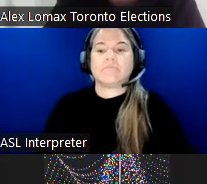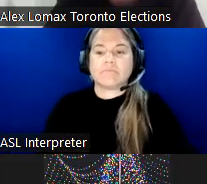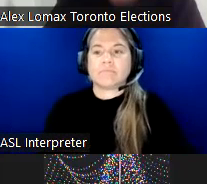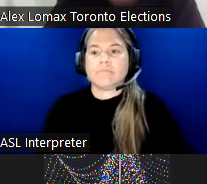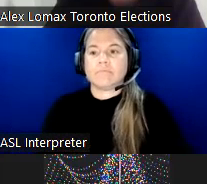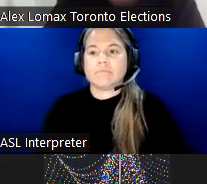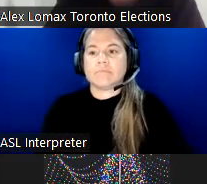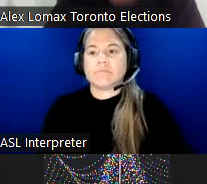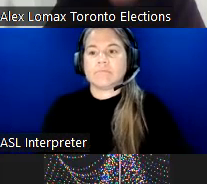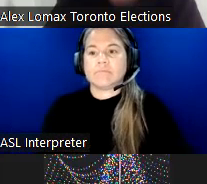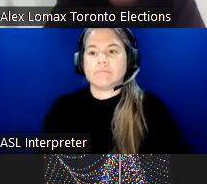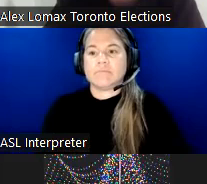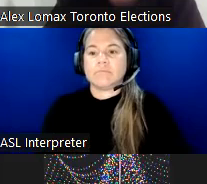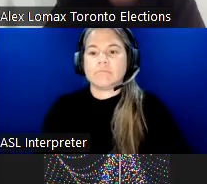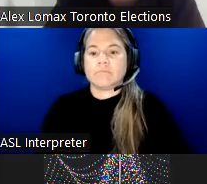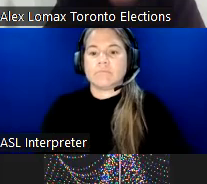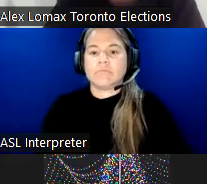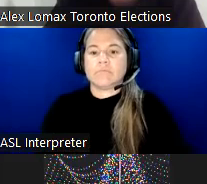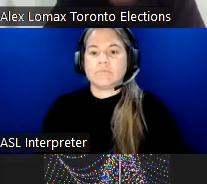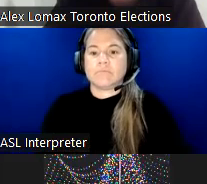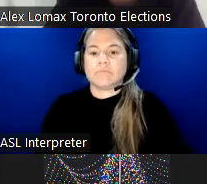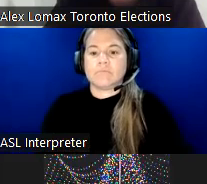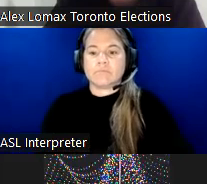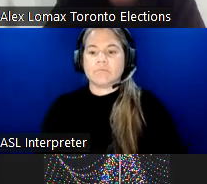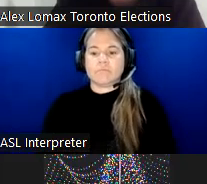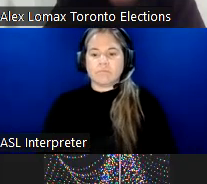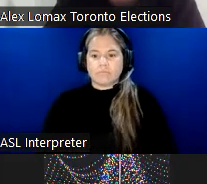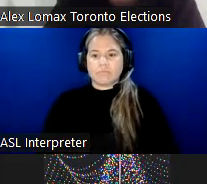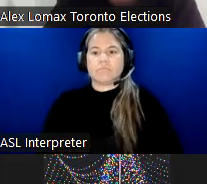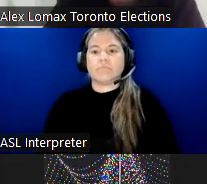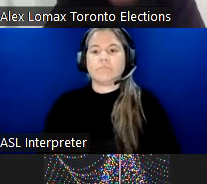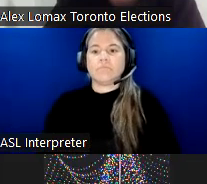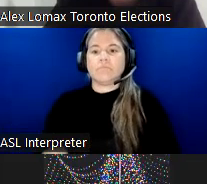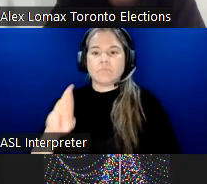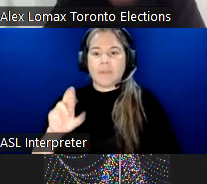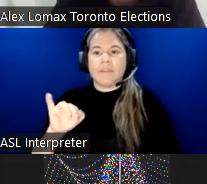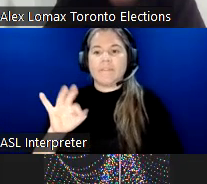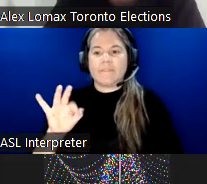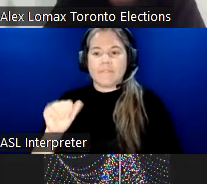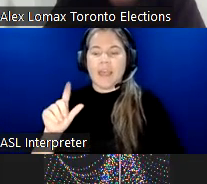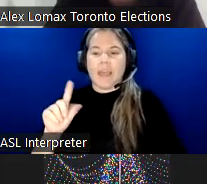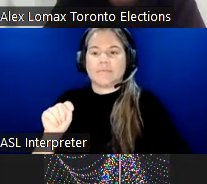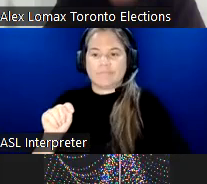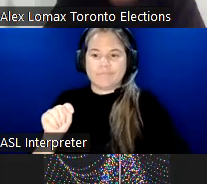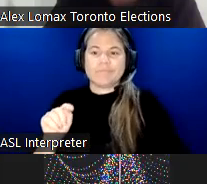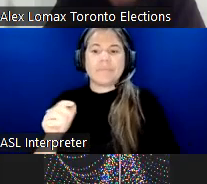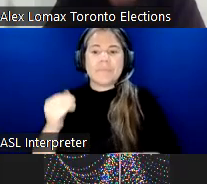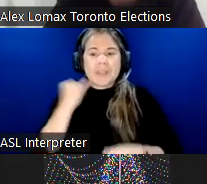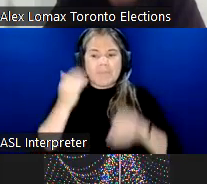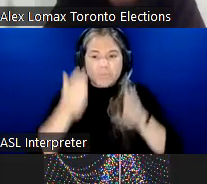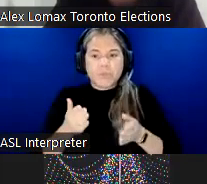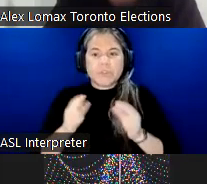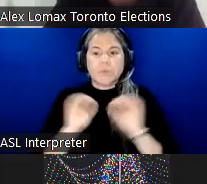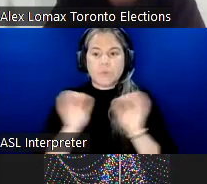Yes. I was just thinking that you are saying that if a person don't have the permanent address, but